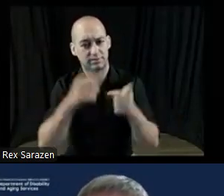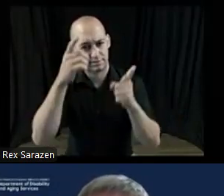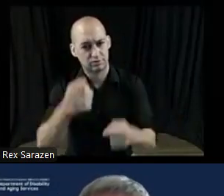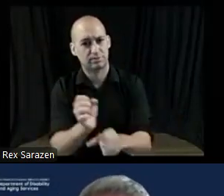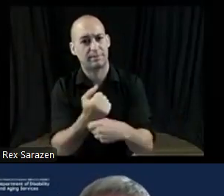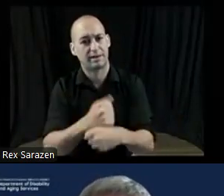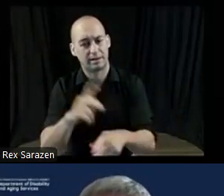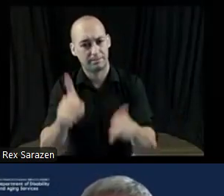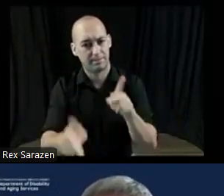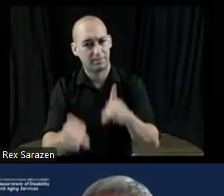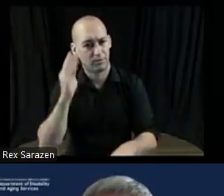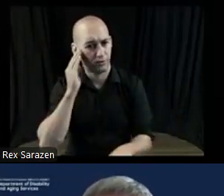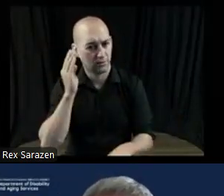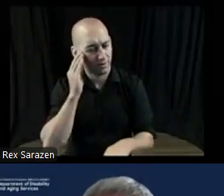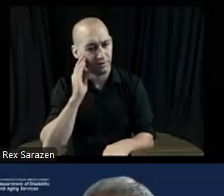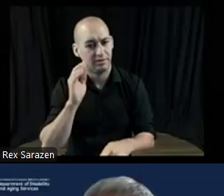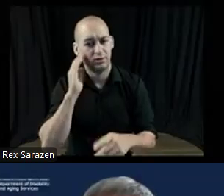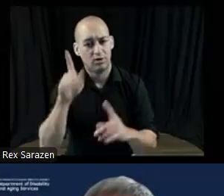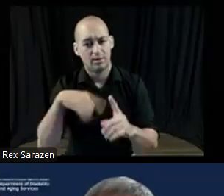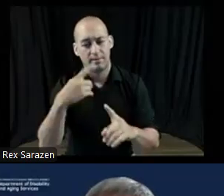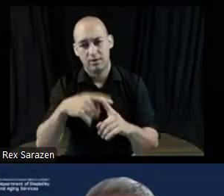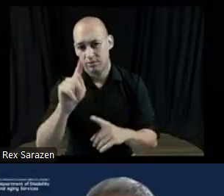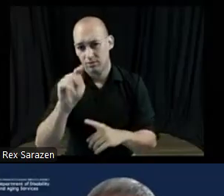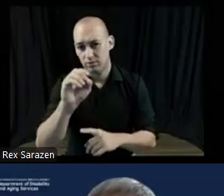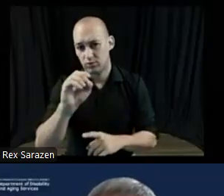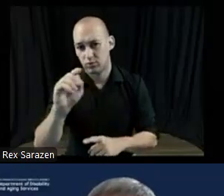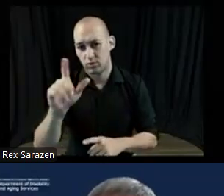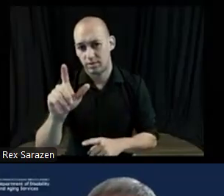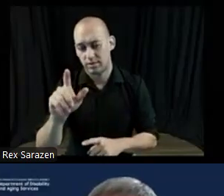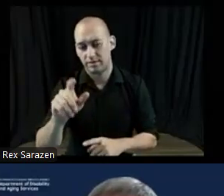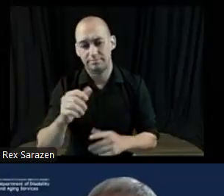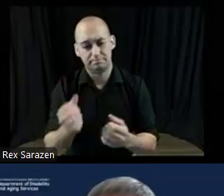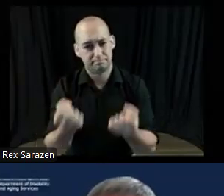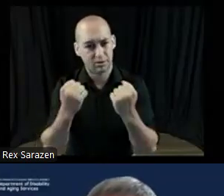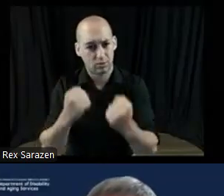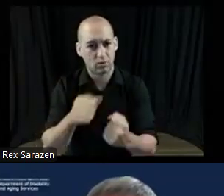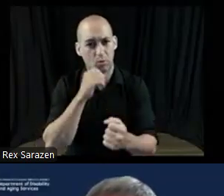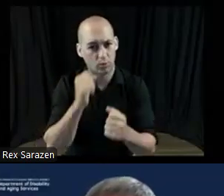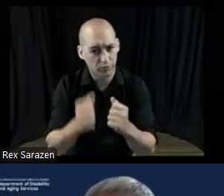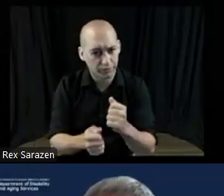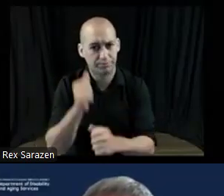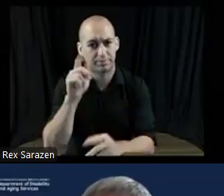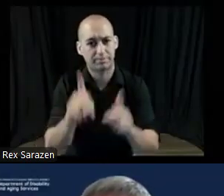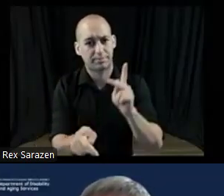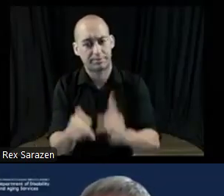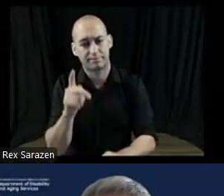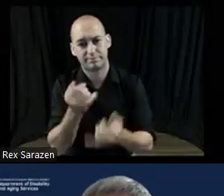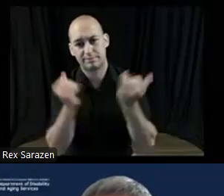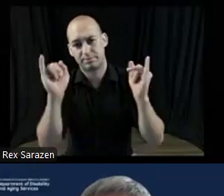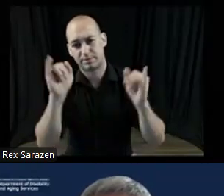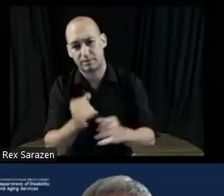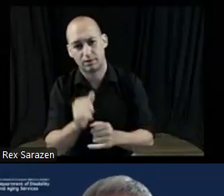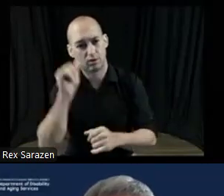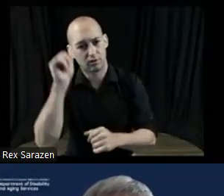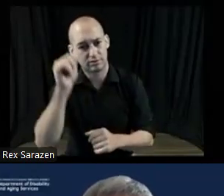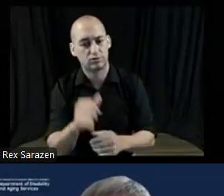about it, people know about the viable tool, and really empowering older adults, independent adults, with the right to choose somebody to support